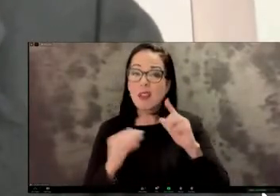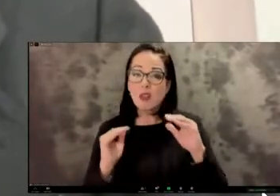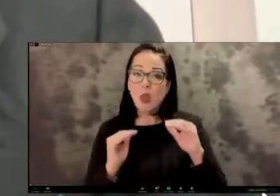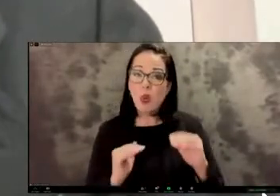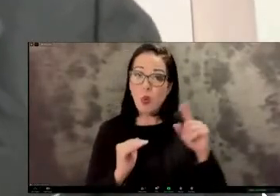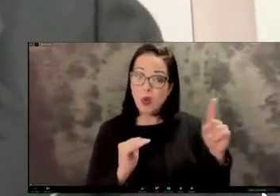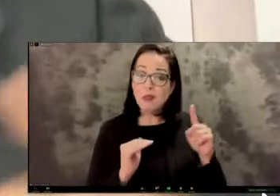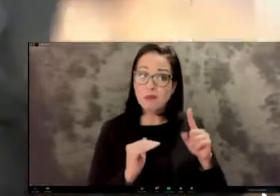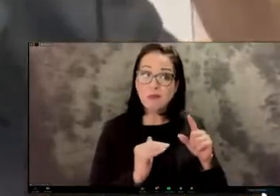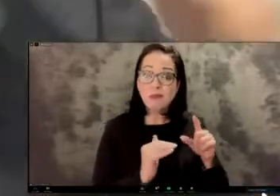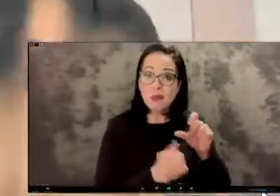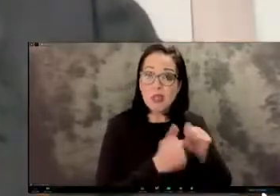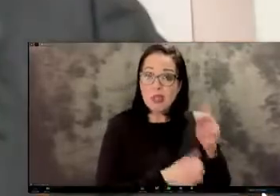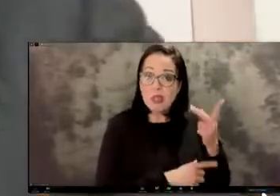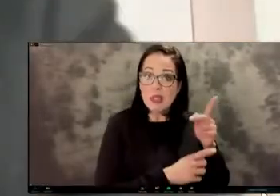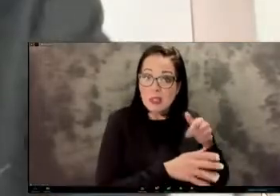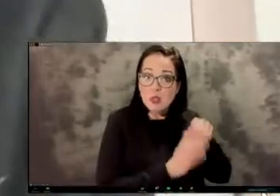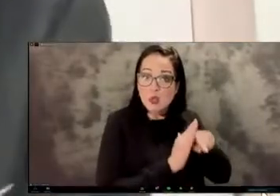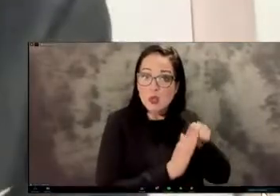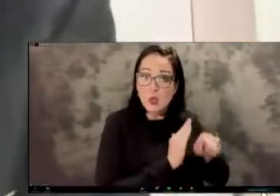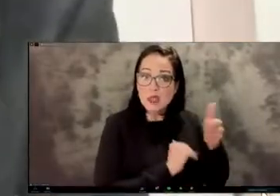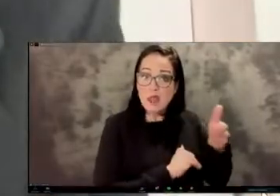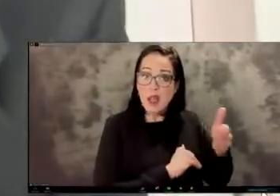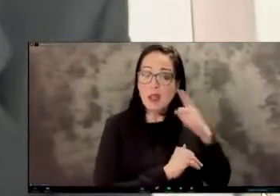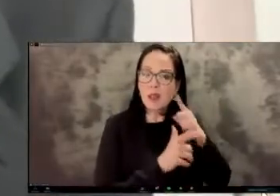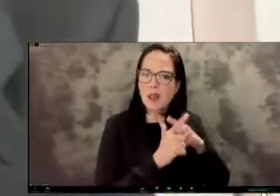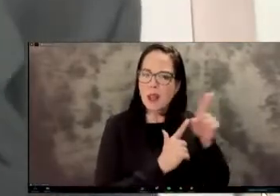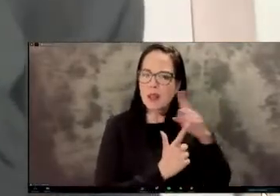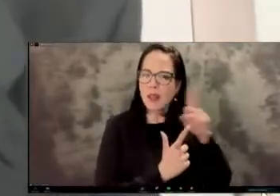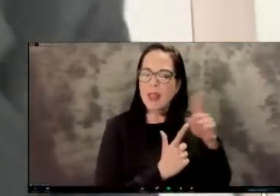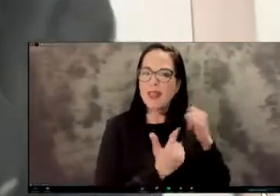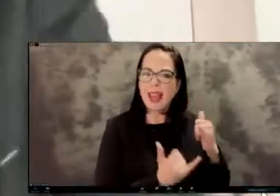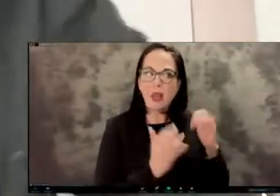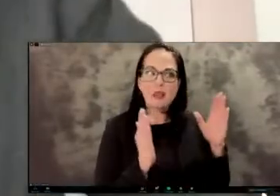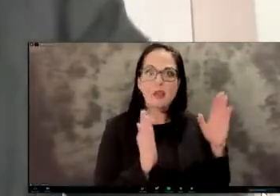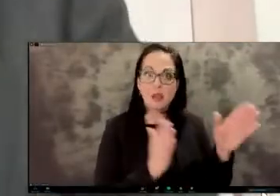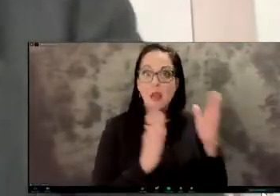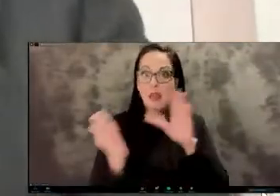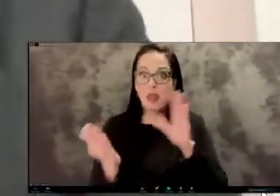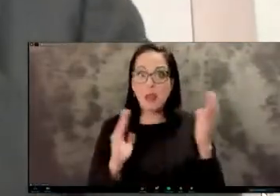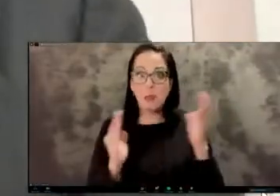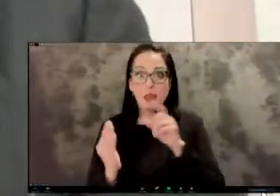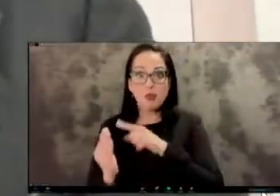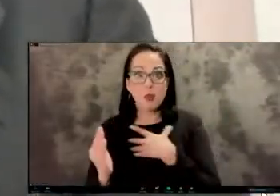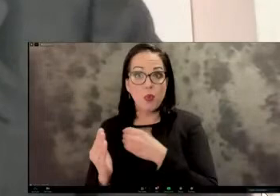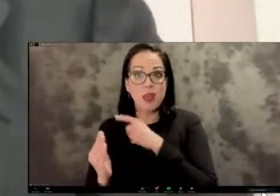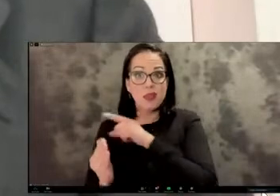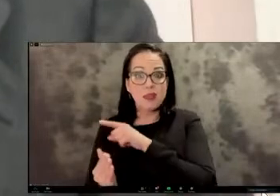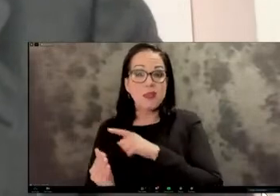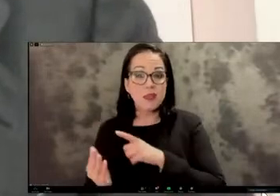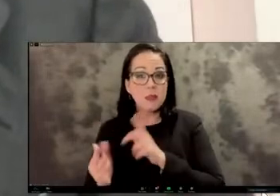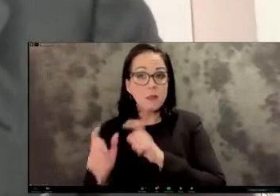population, and the rates are still lower, although the gap is narrowing, reflecting increasing rates